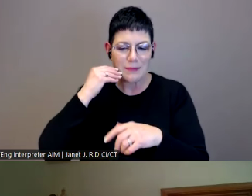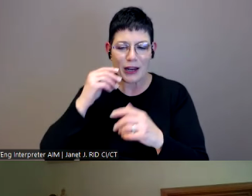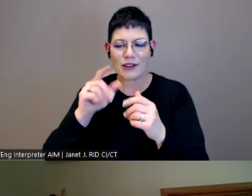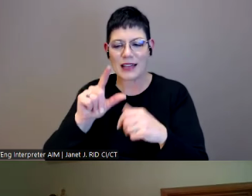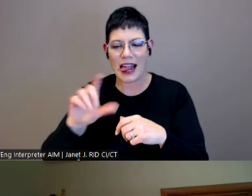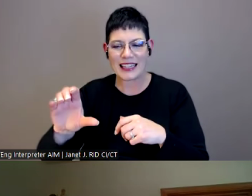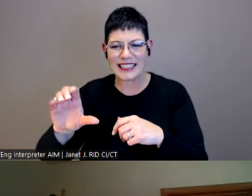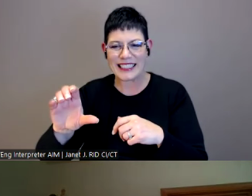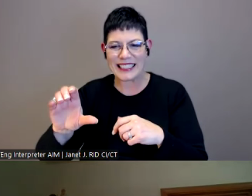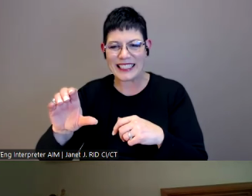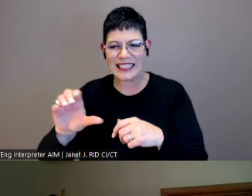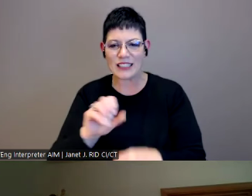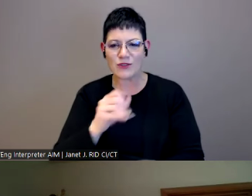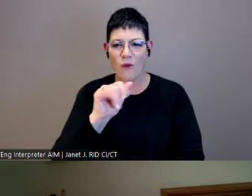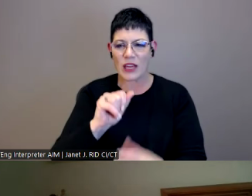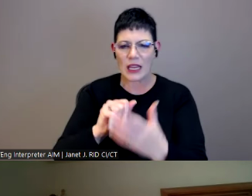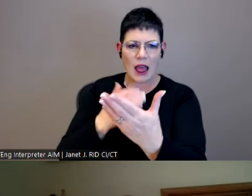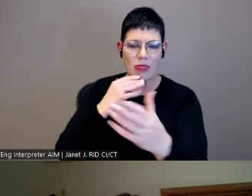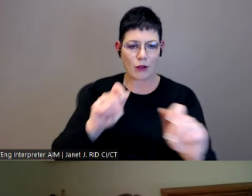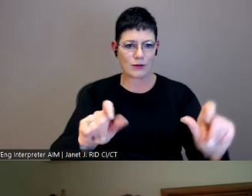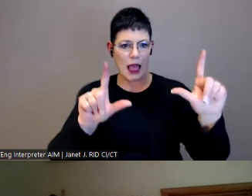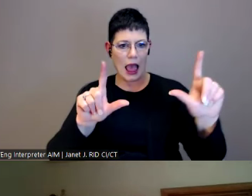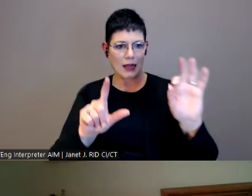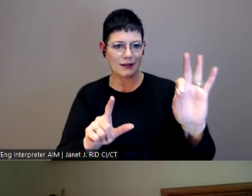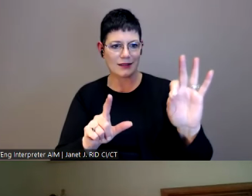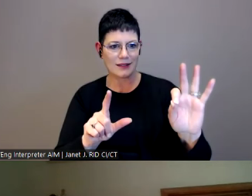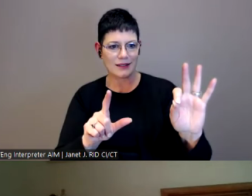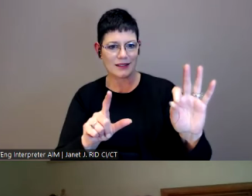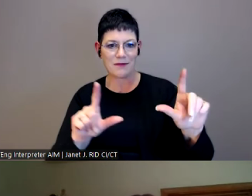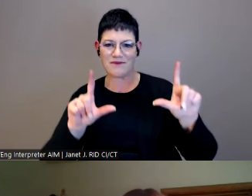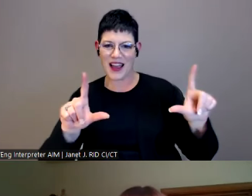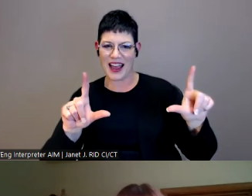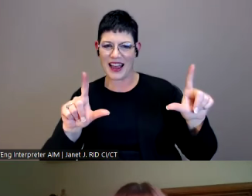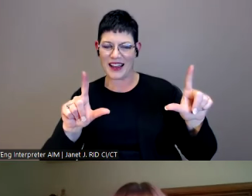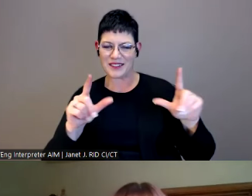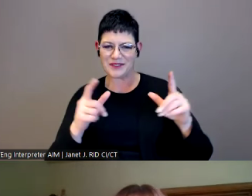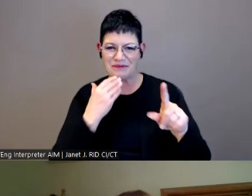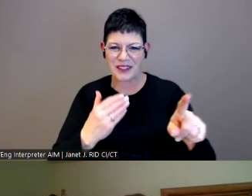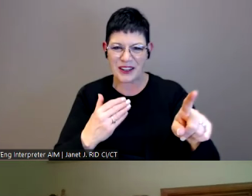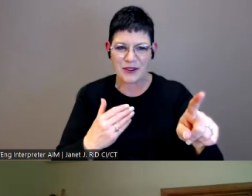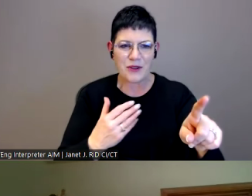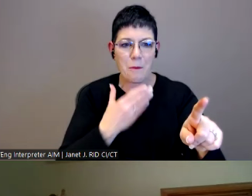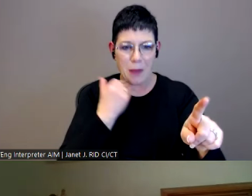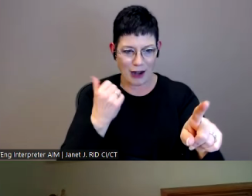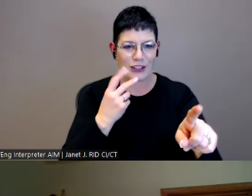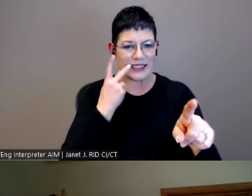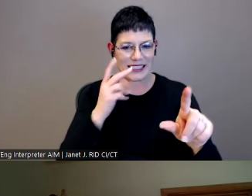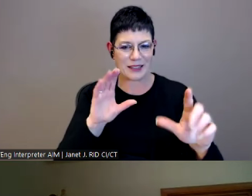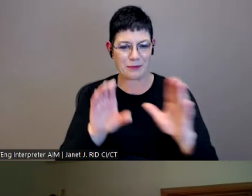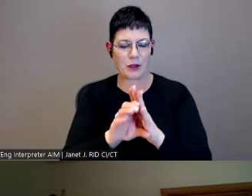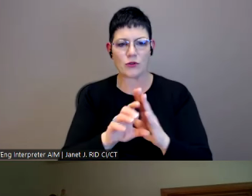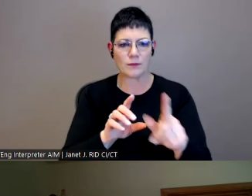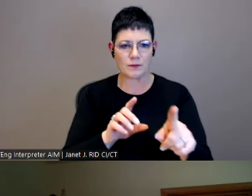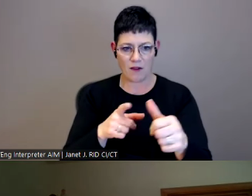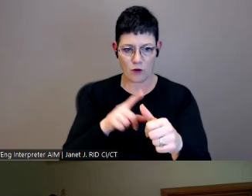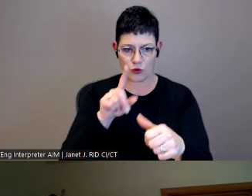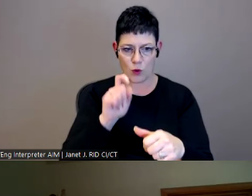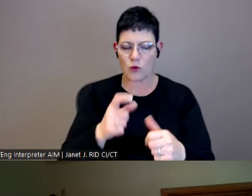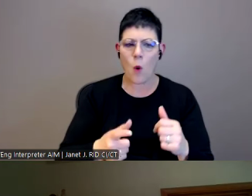Awesome. Thank you both. And the slides look much better to me now. Big, you can see this first question, which is when is engagement